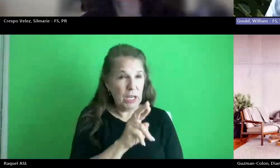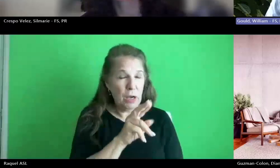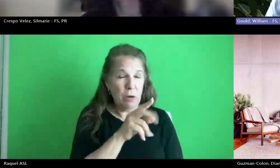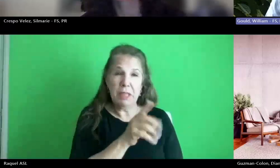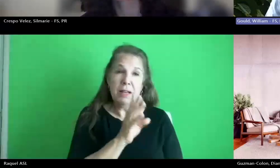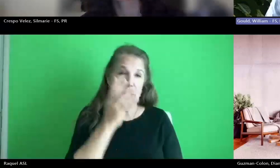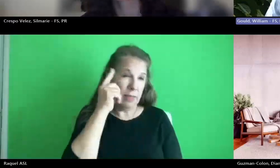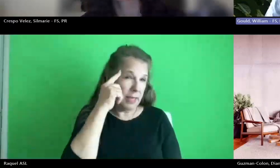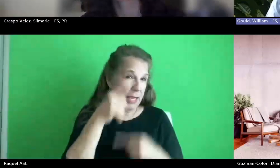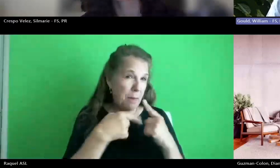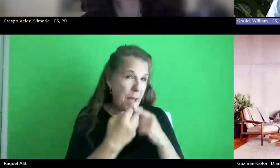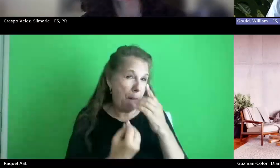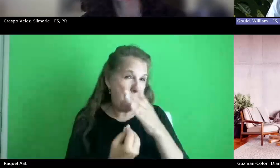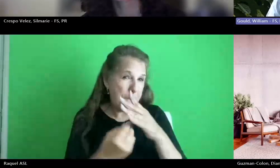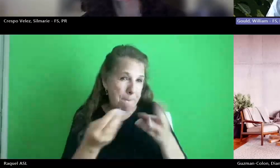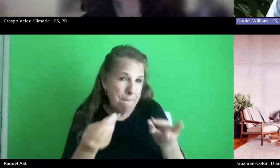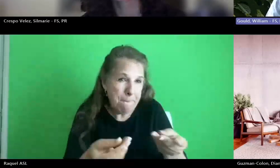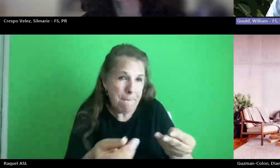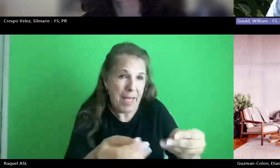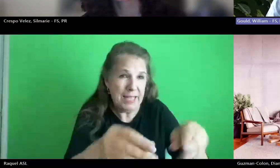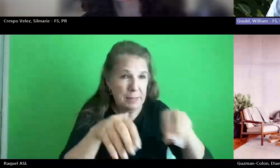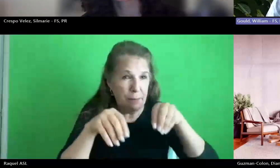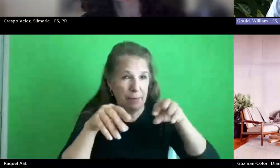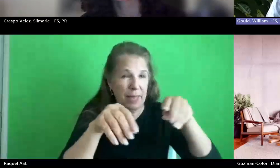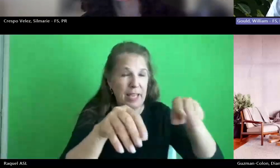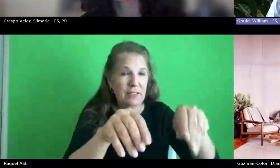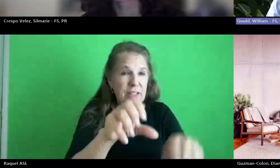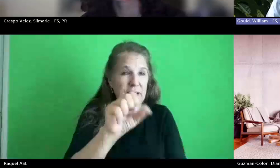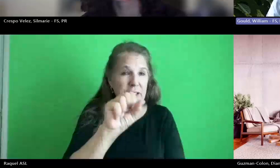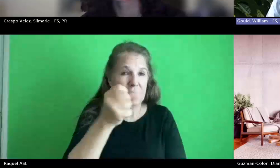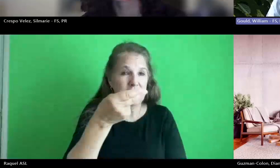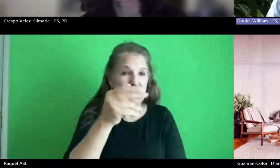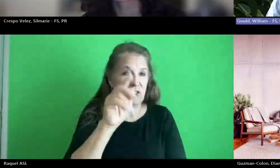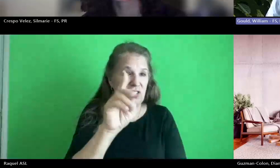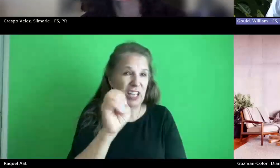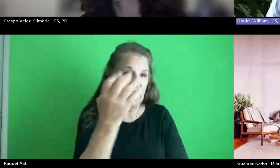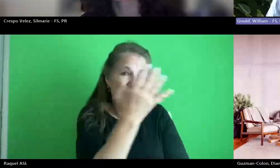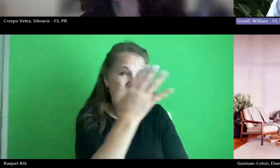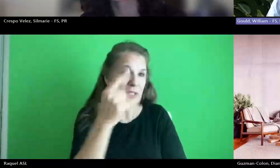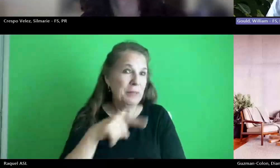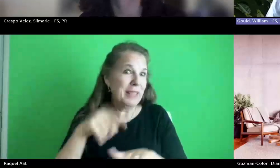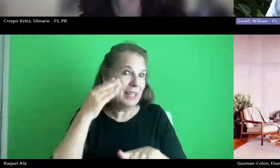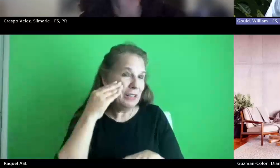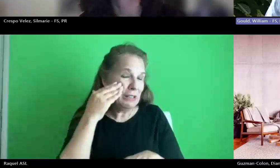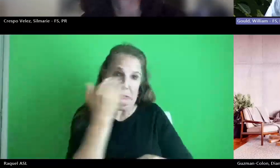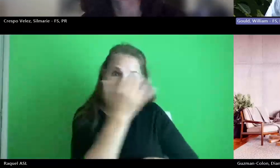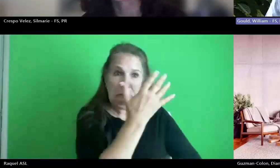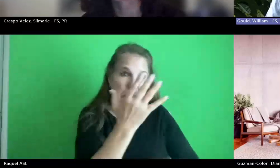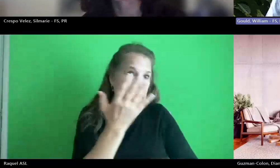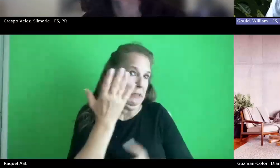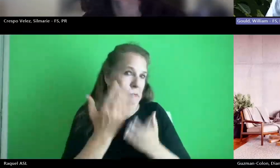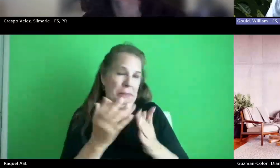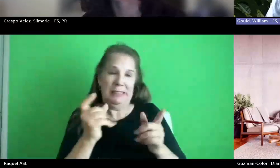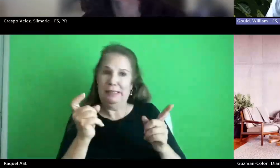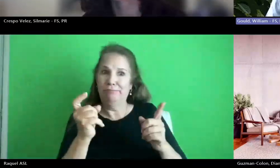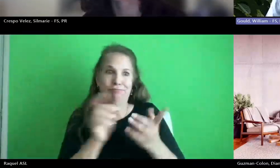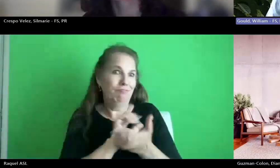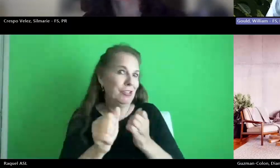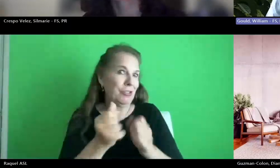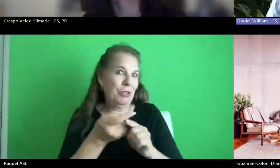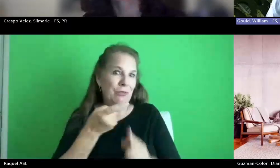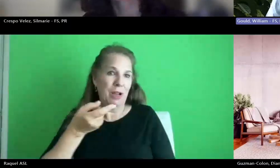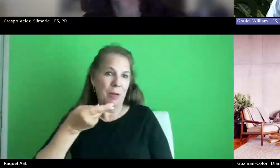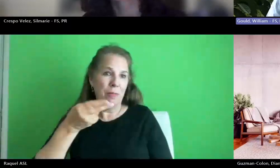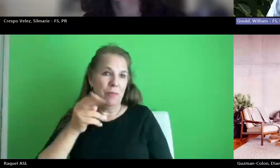planting shade trees, but they're aware that, trees and hurricanes don't always mix well. And so they've been